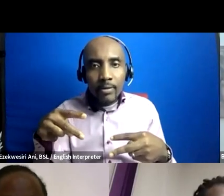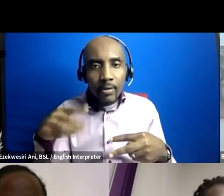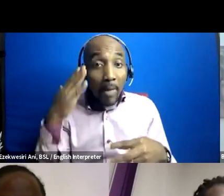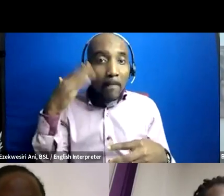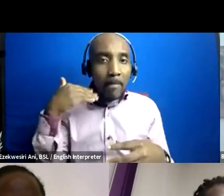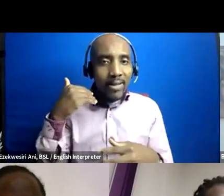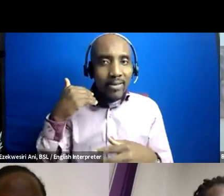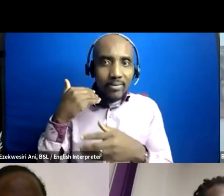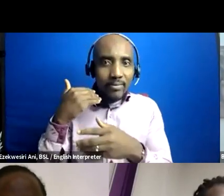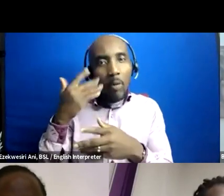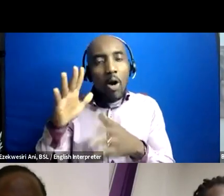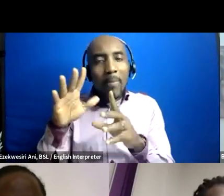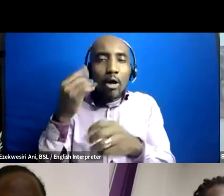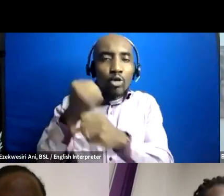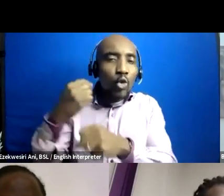now